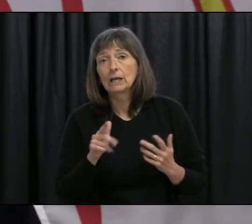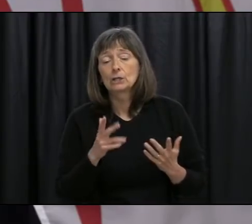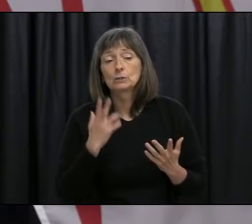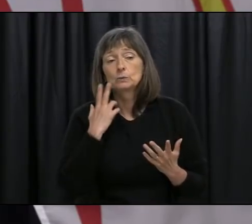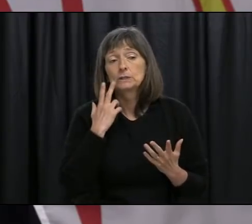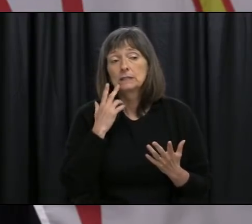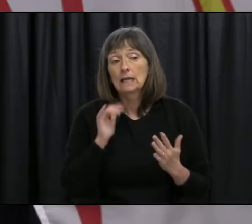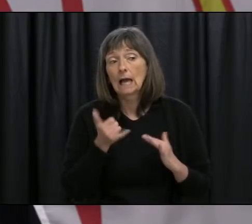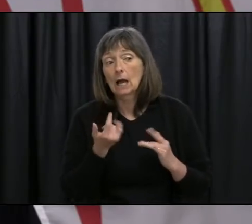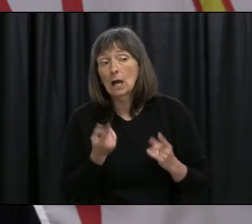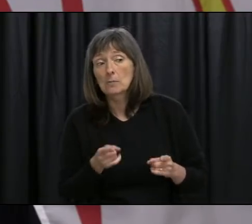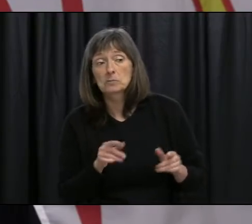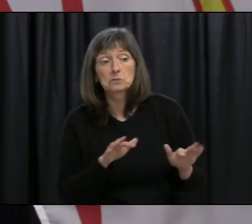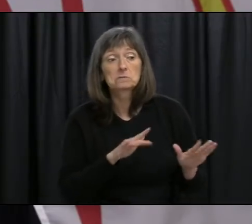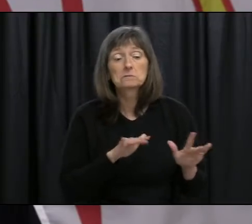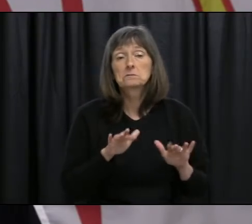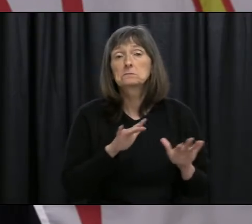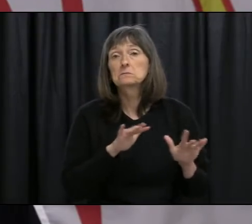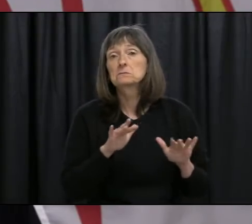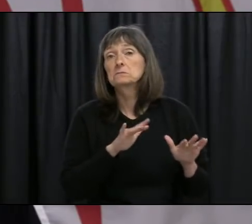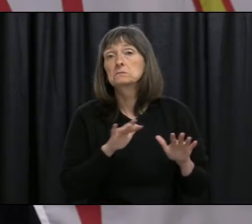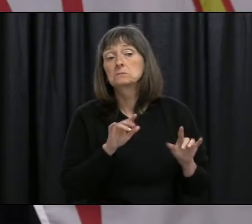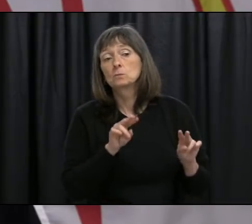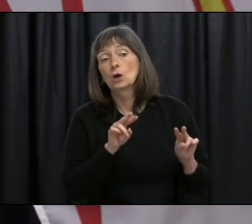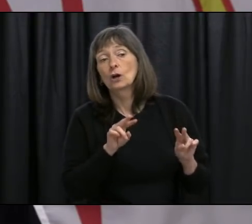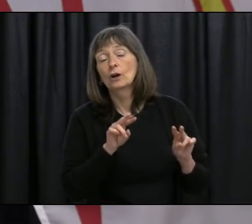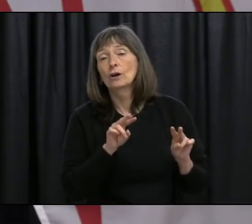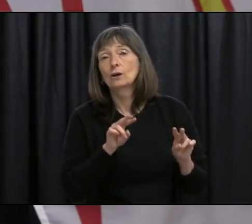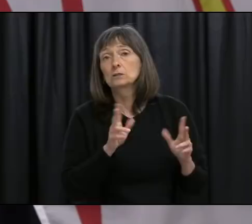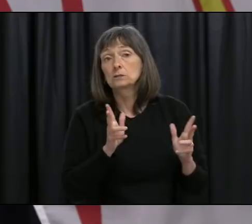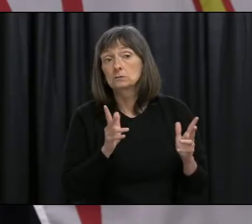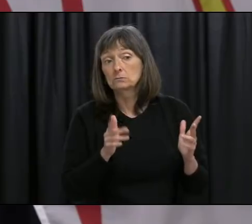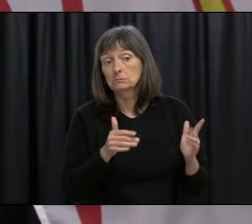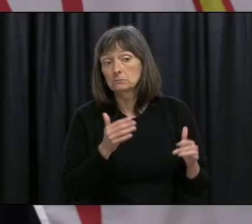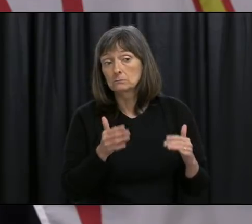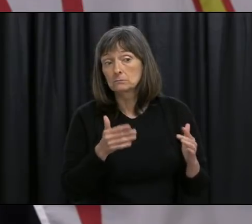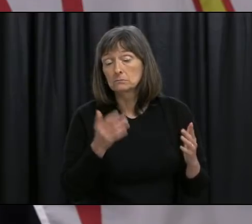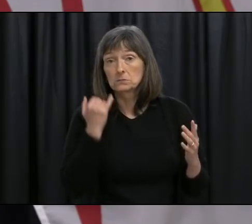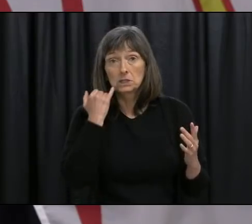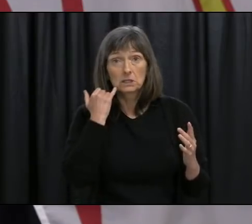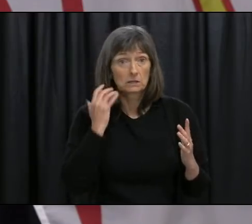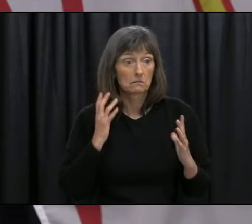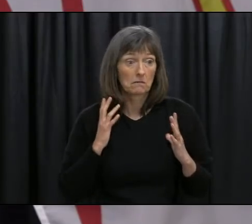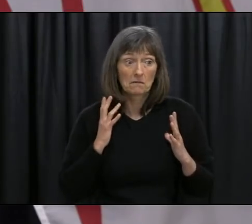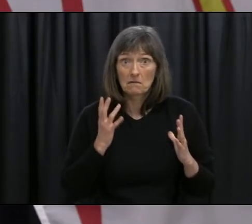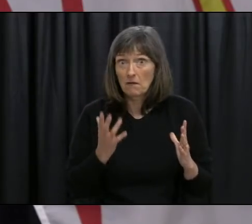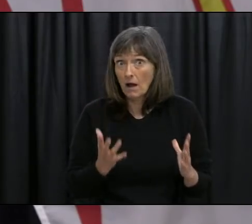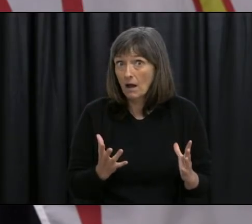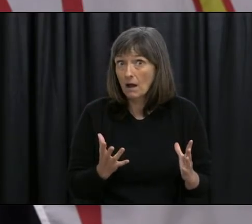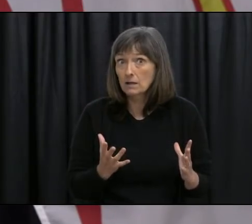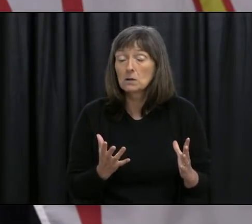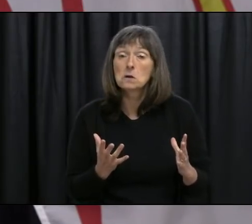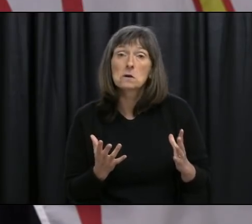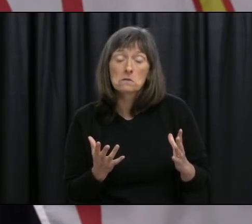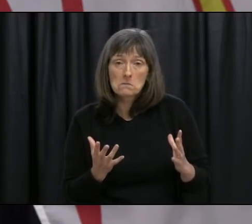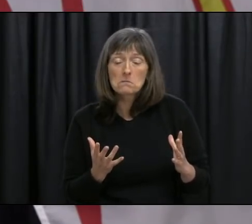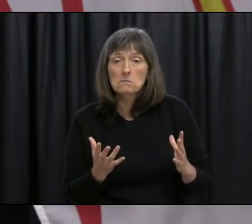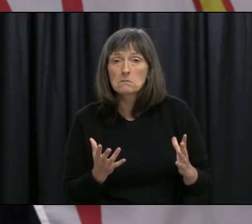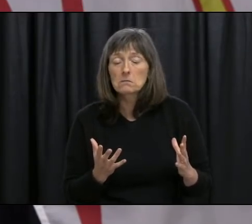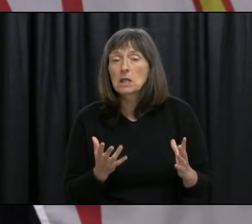how this rolls out and how things go. And if it looks like things are going well, then certainly